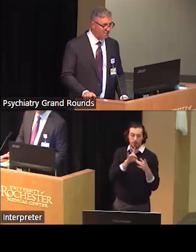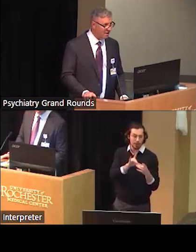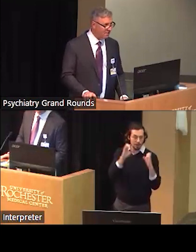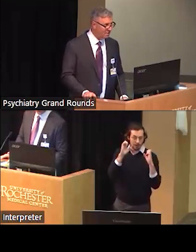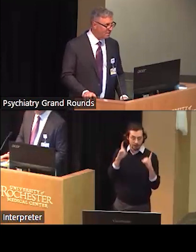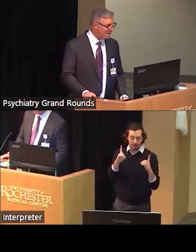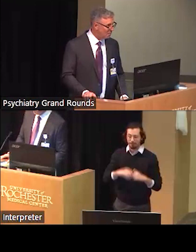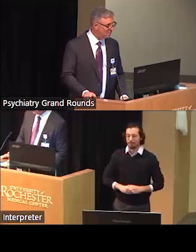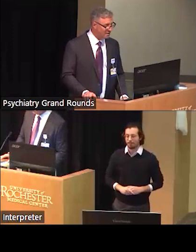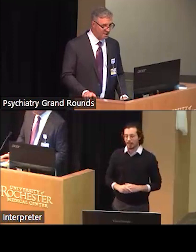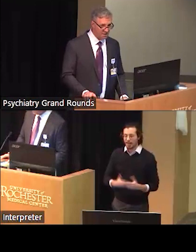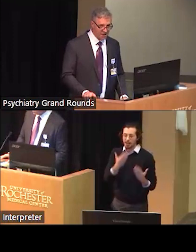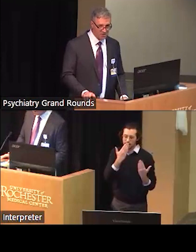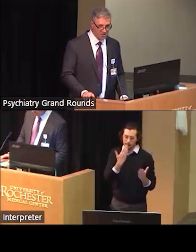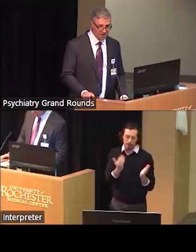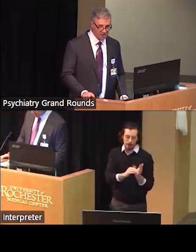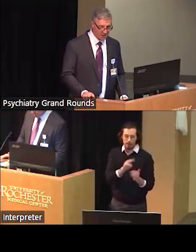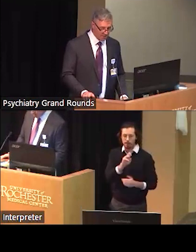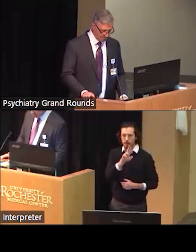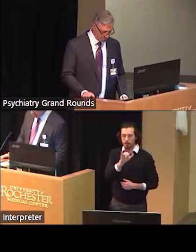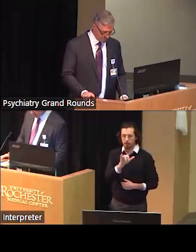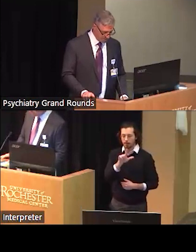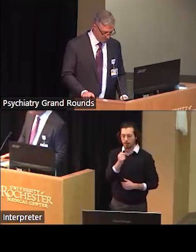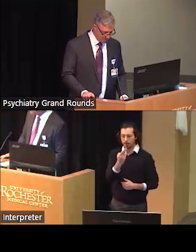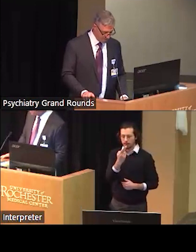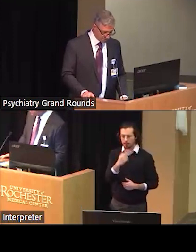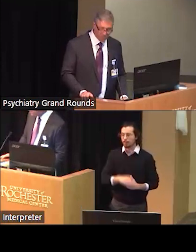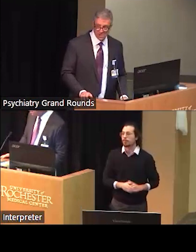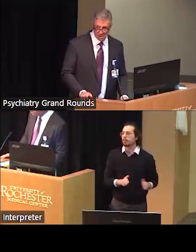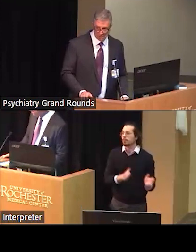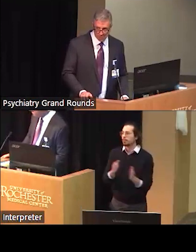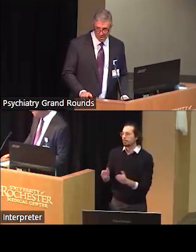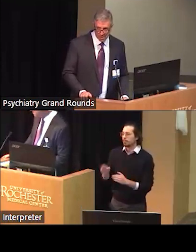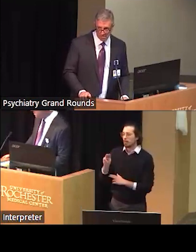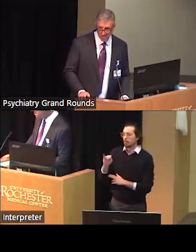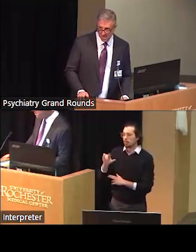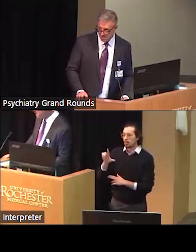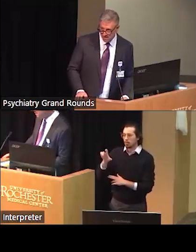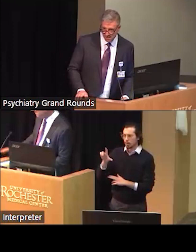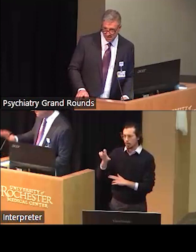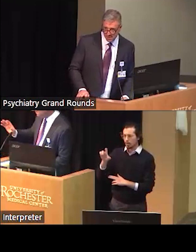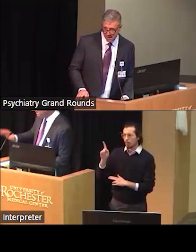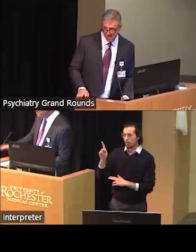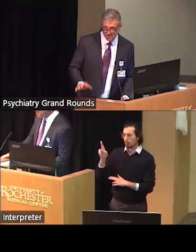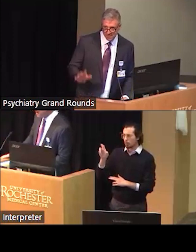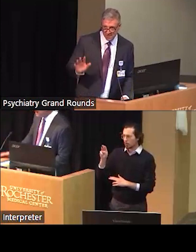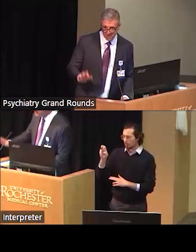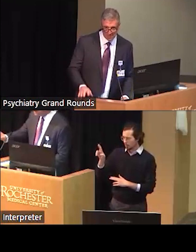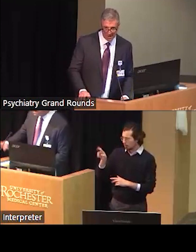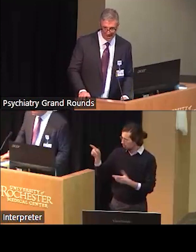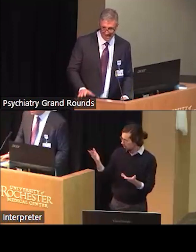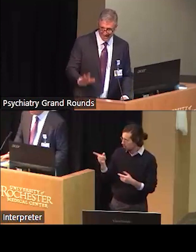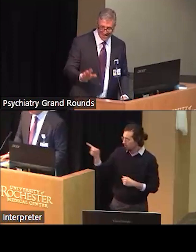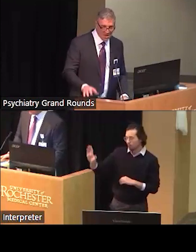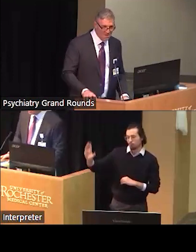relates to education. And once again, thank you to Mary Lee. Also, Michelle Creamer. Michelle, are you in-house? If you can